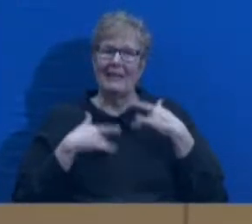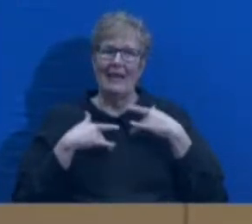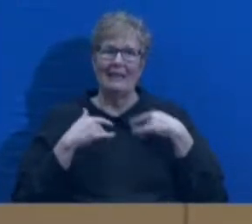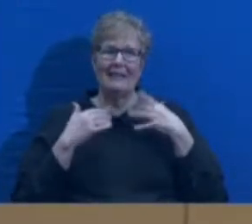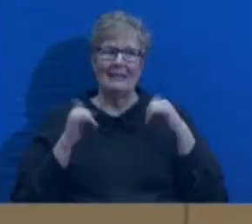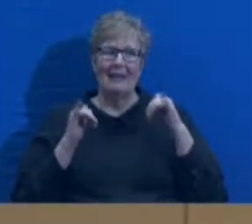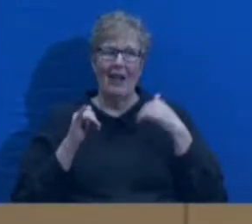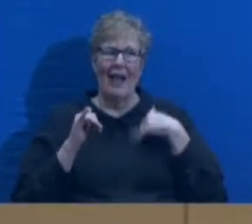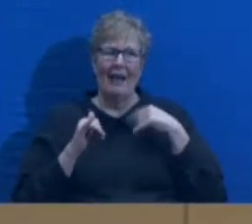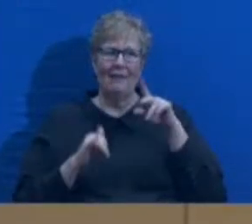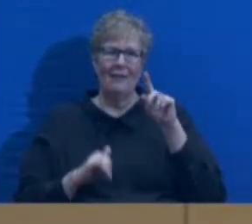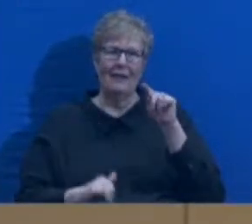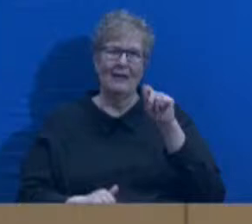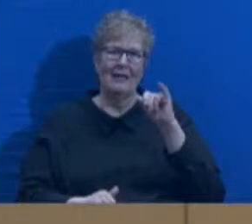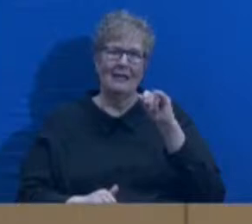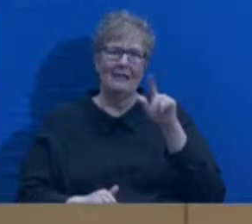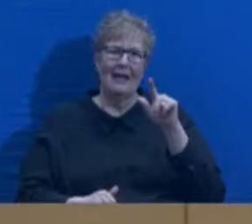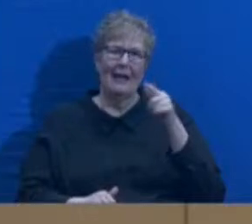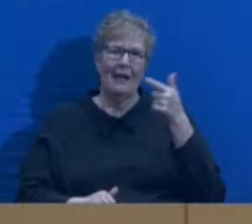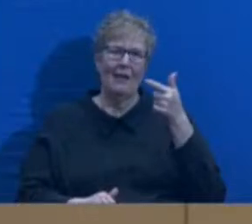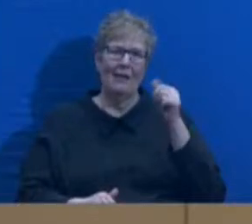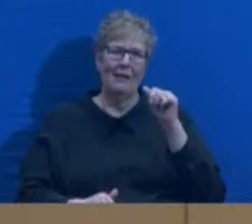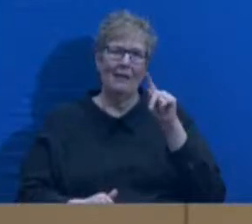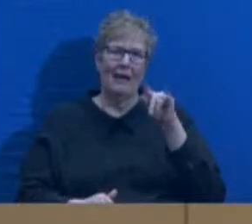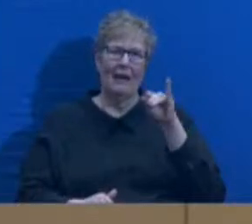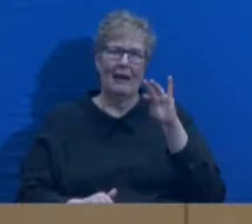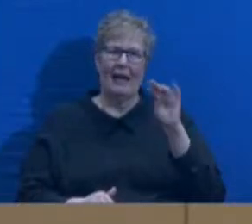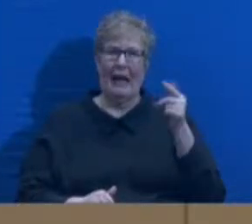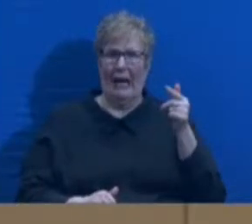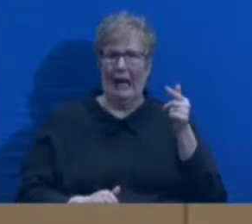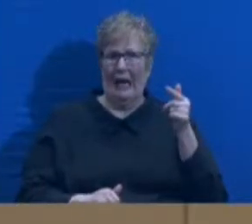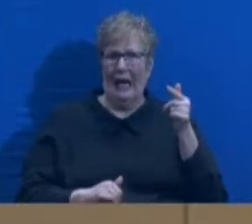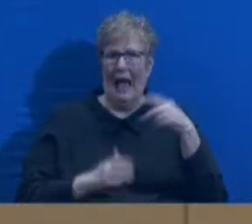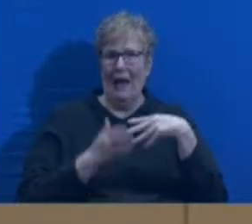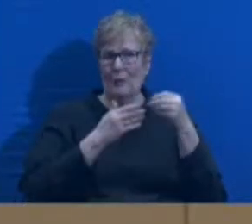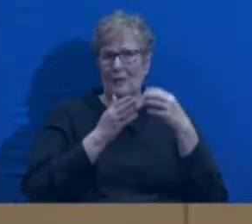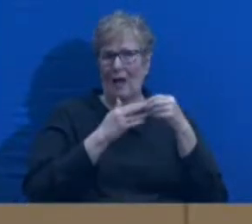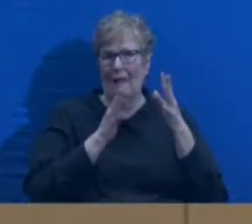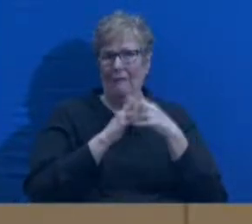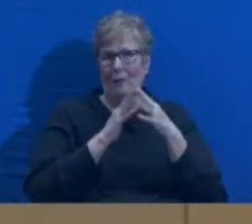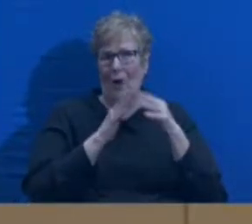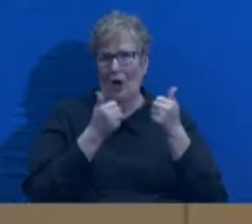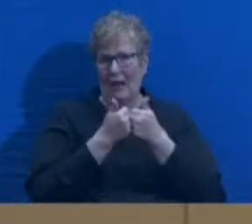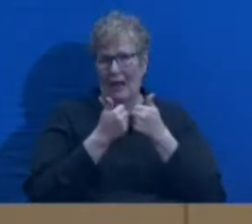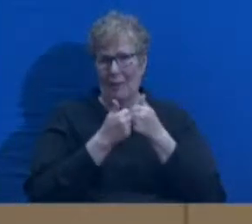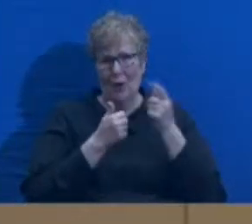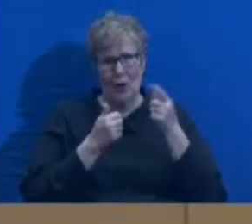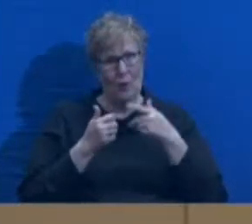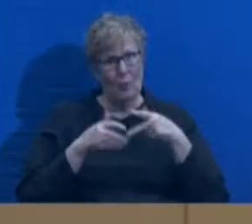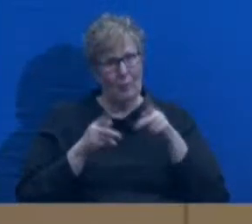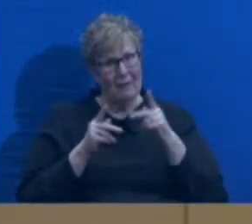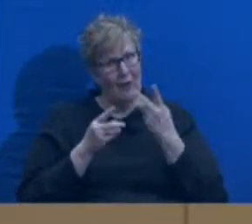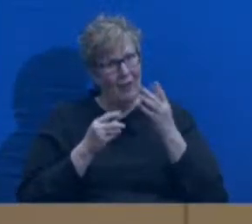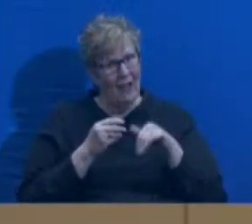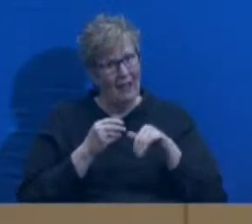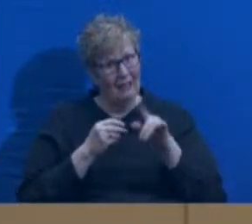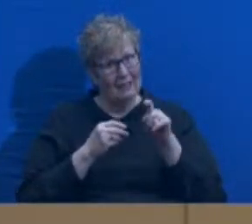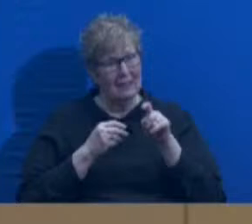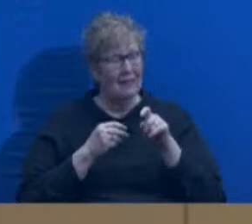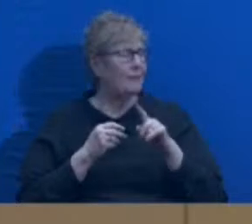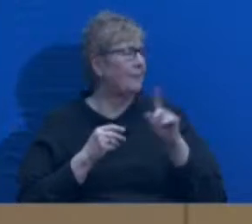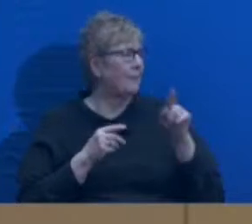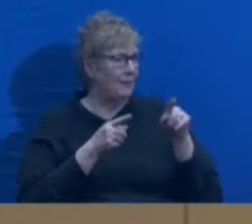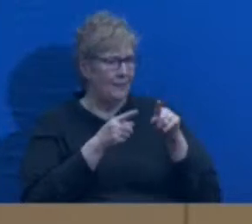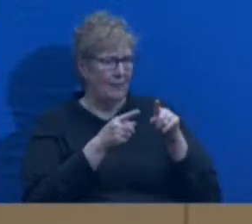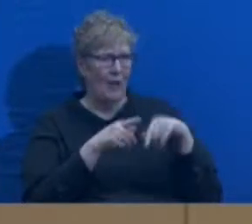Are you concerned about tailgating, and will the county do anything to stop it? So we've been working